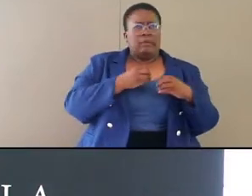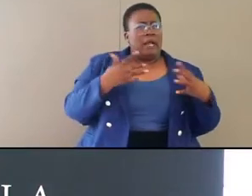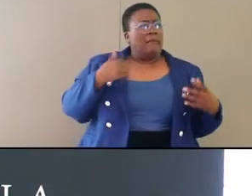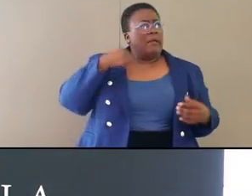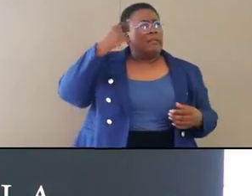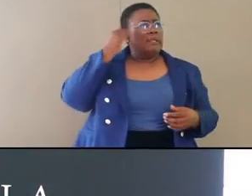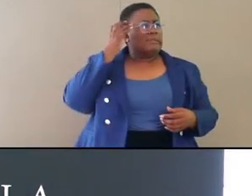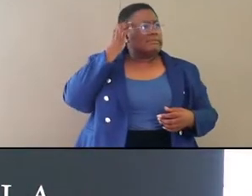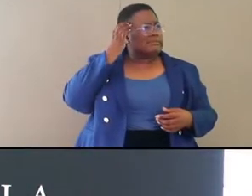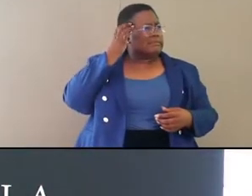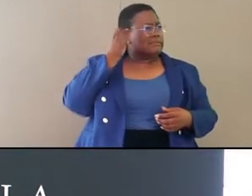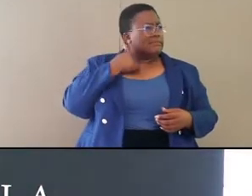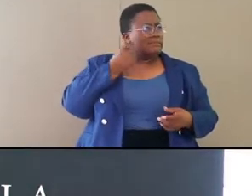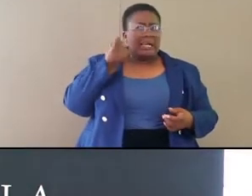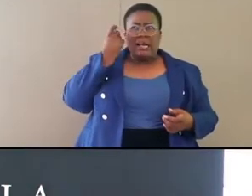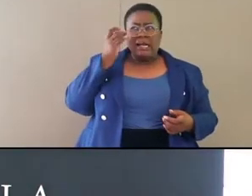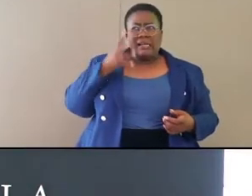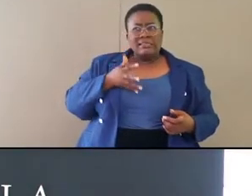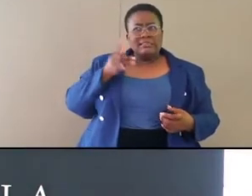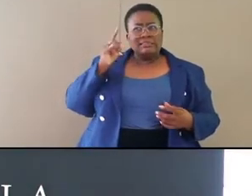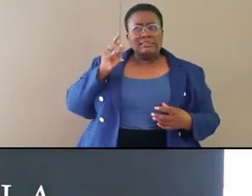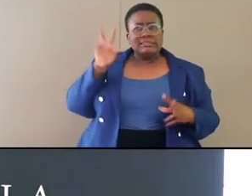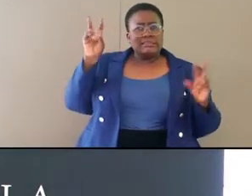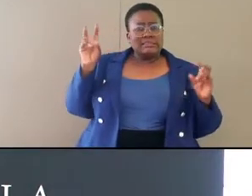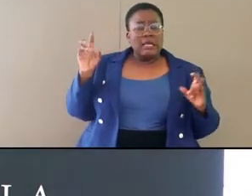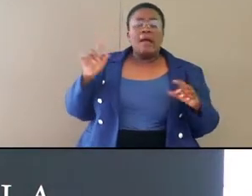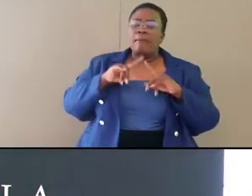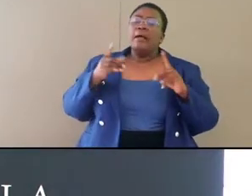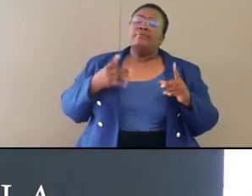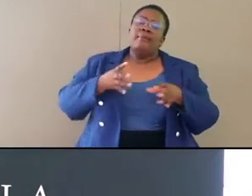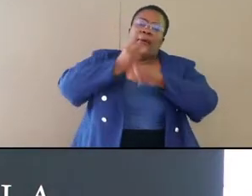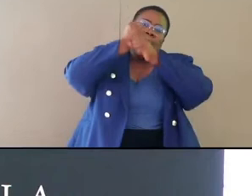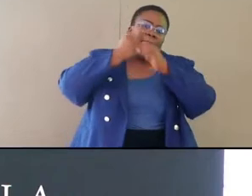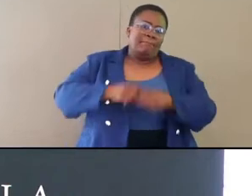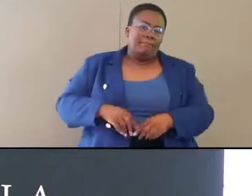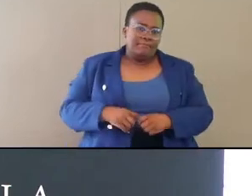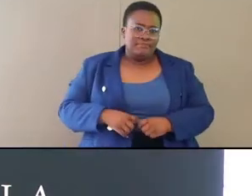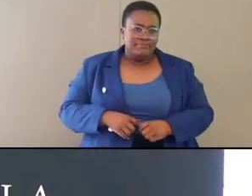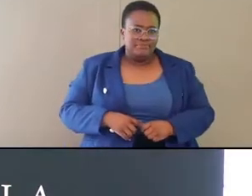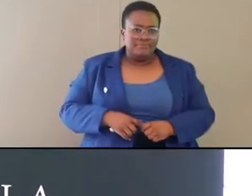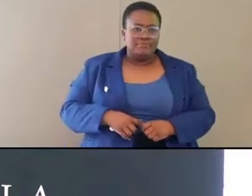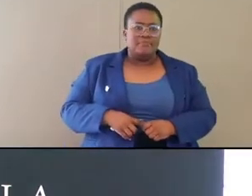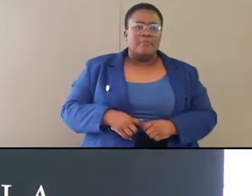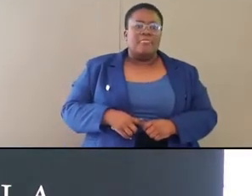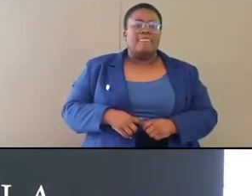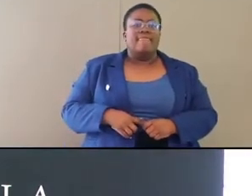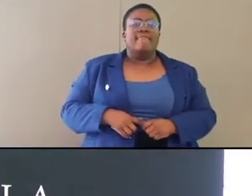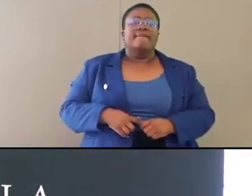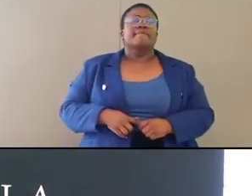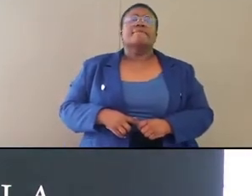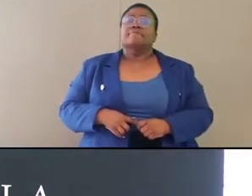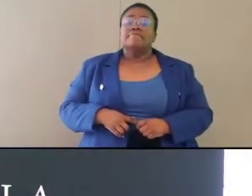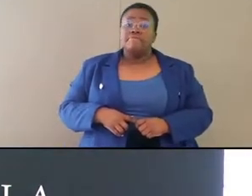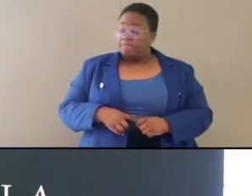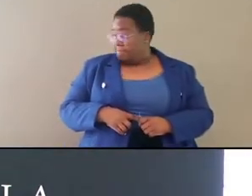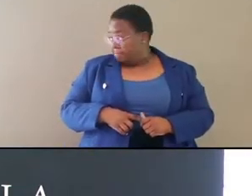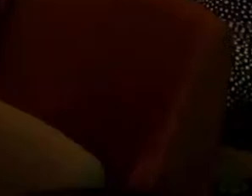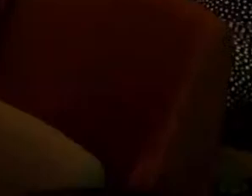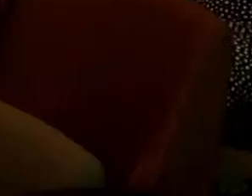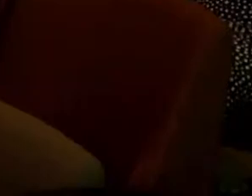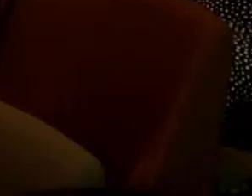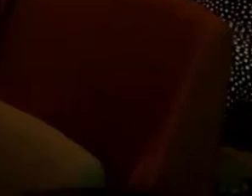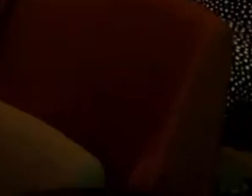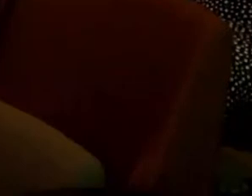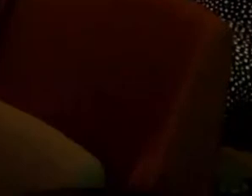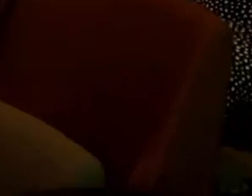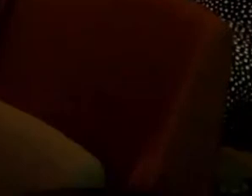going to get this one? Let me tell you, I got it. And I got it and getting it